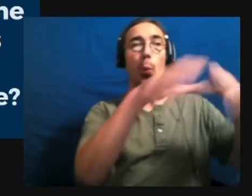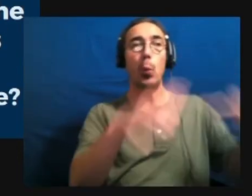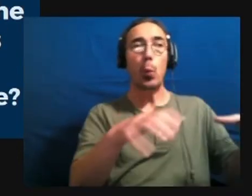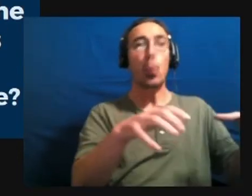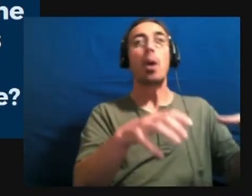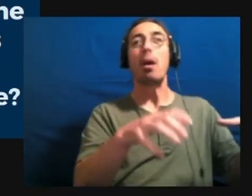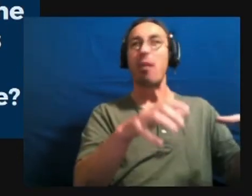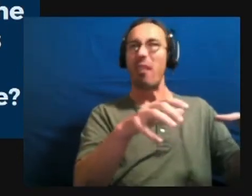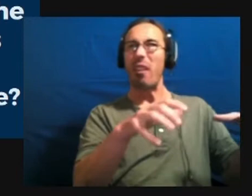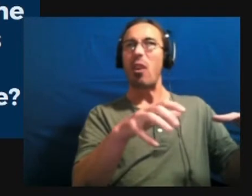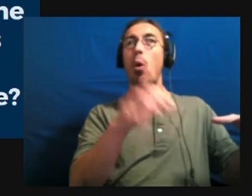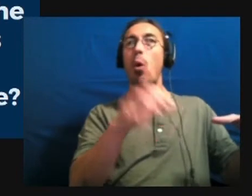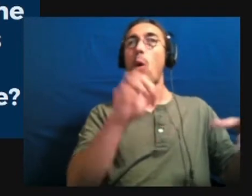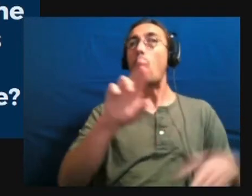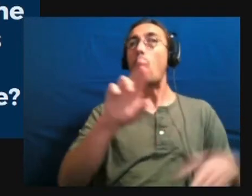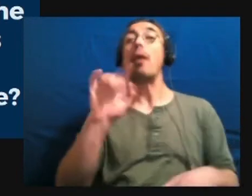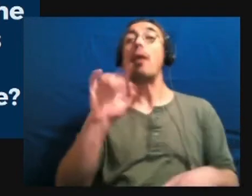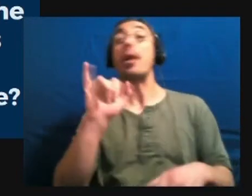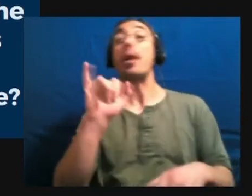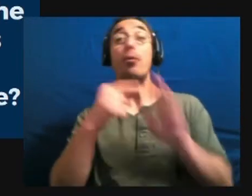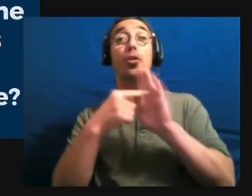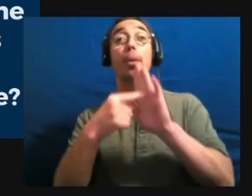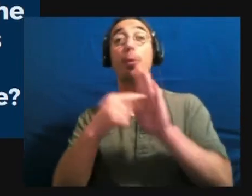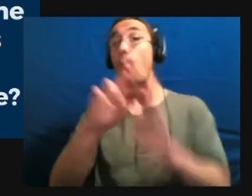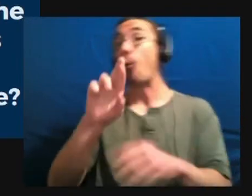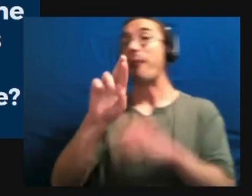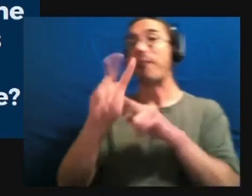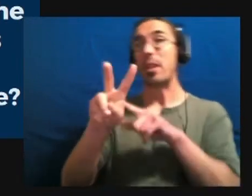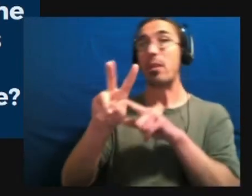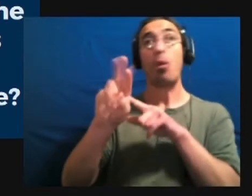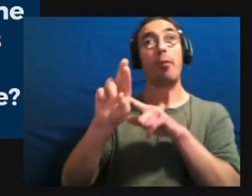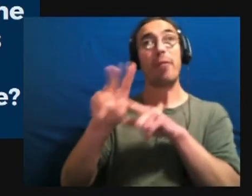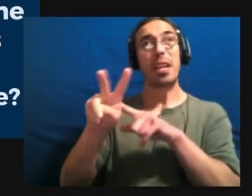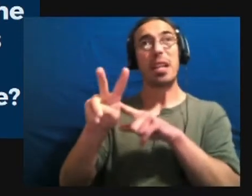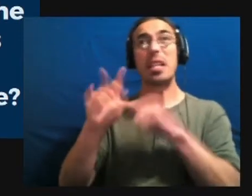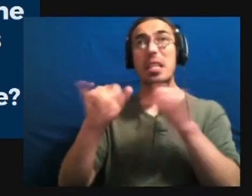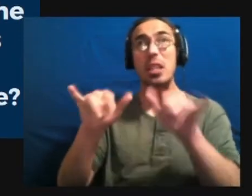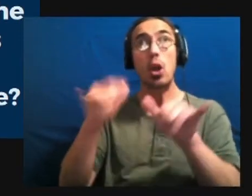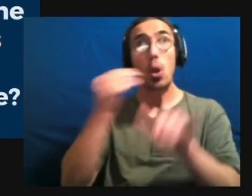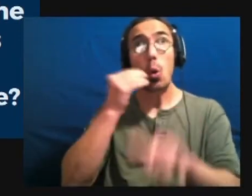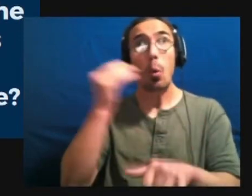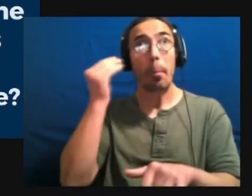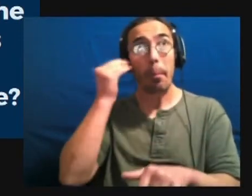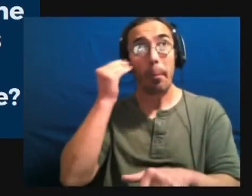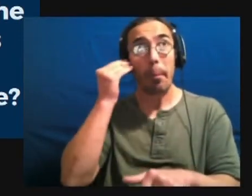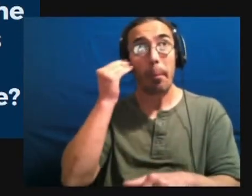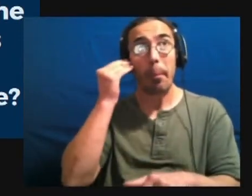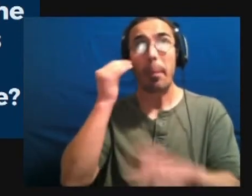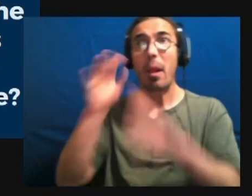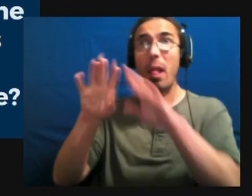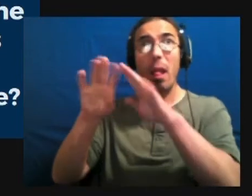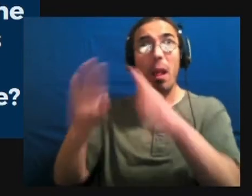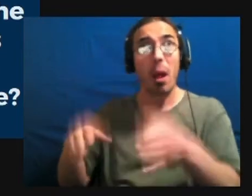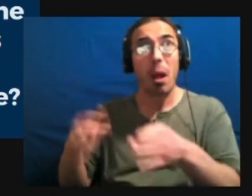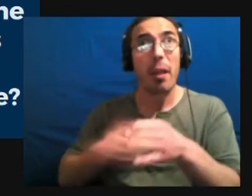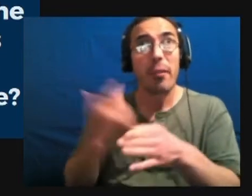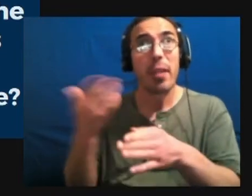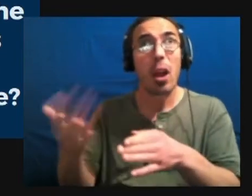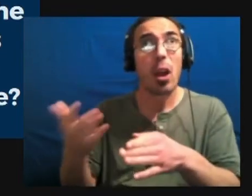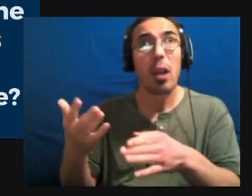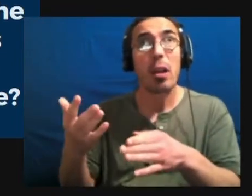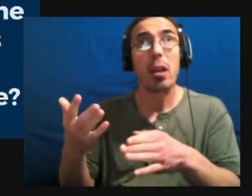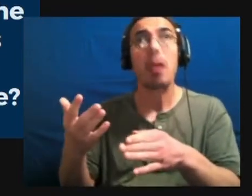or an RV. Is this RV still a home? Is it broken because it